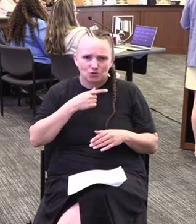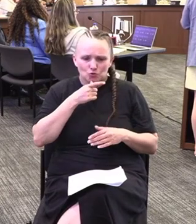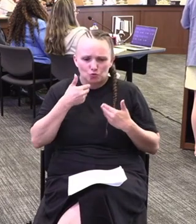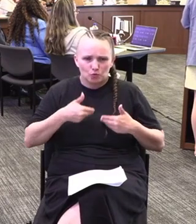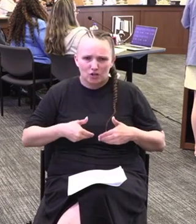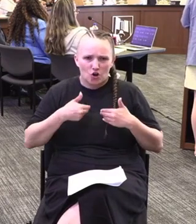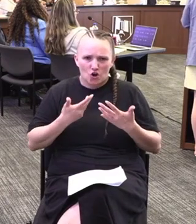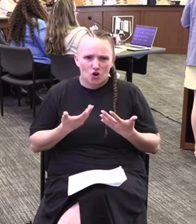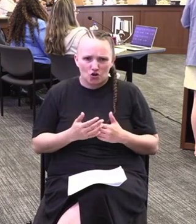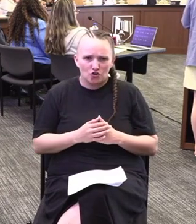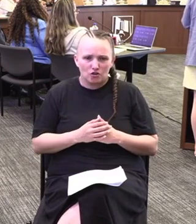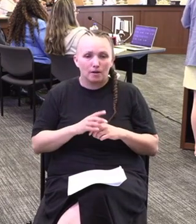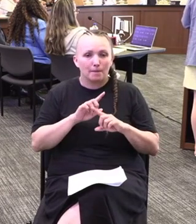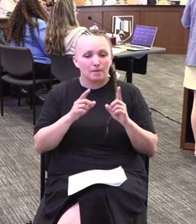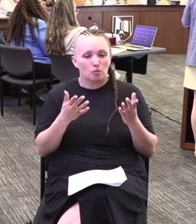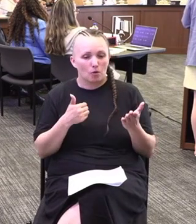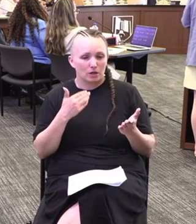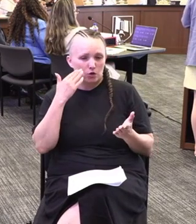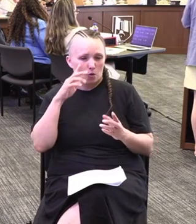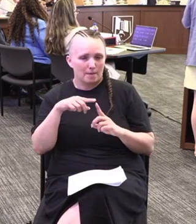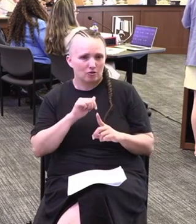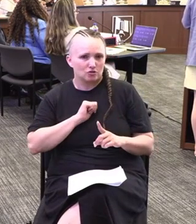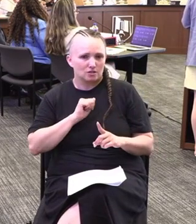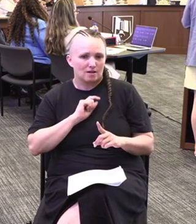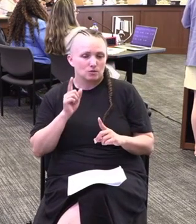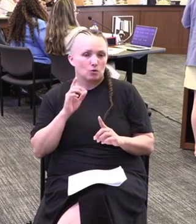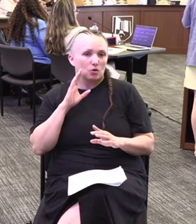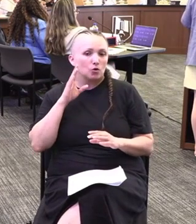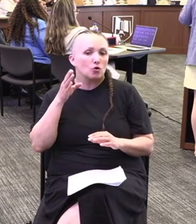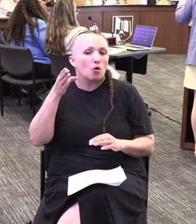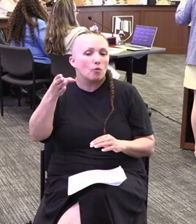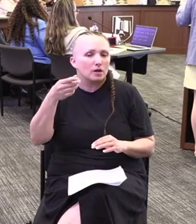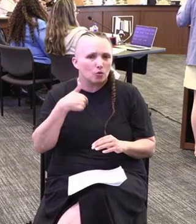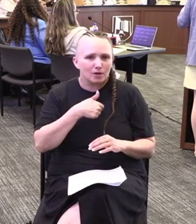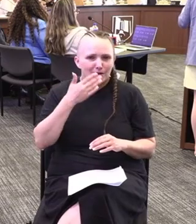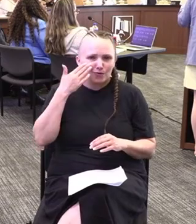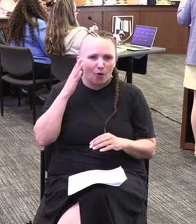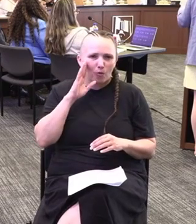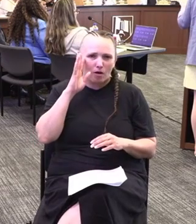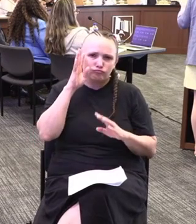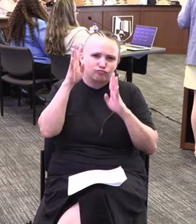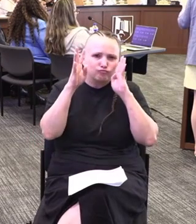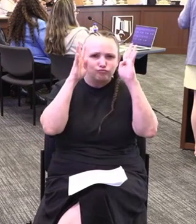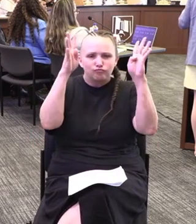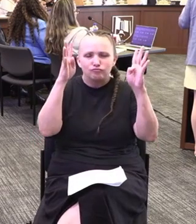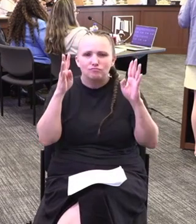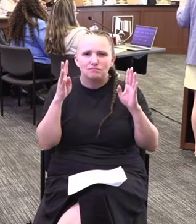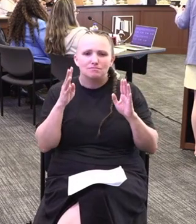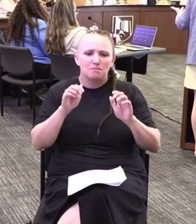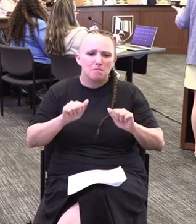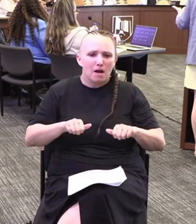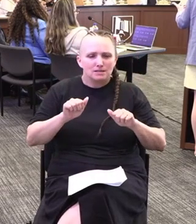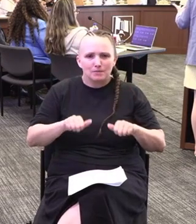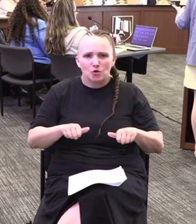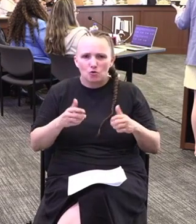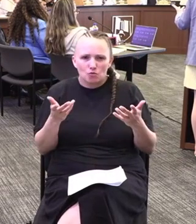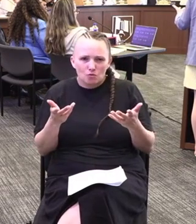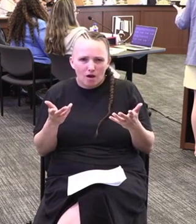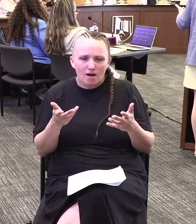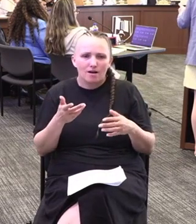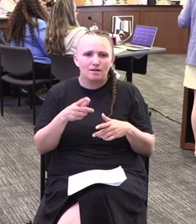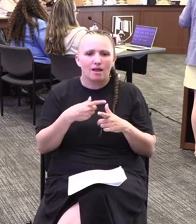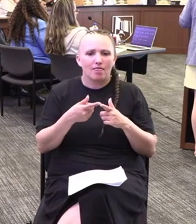we know about ourselves and we know where we're going, we know that we are innovative, possibility-driven, and